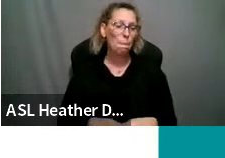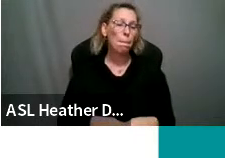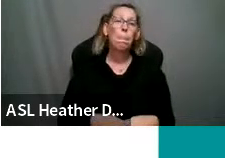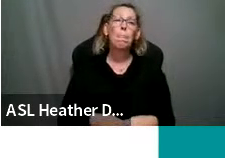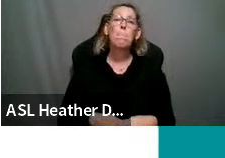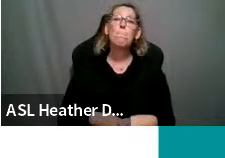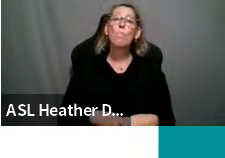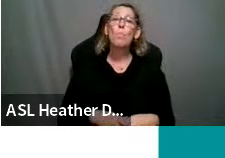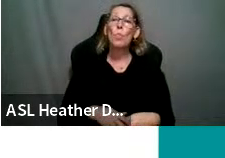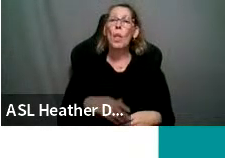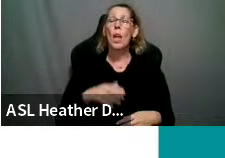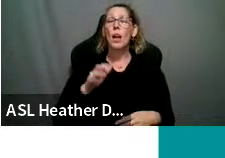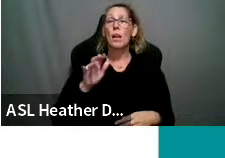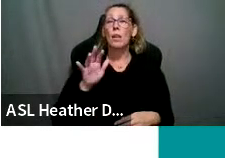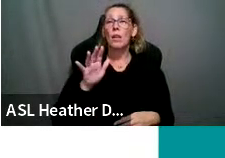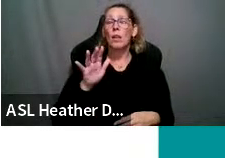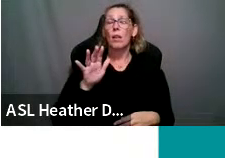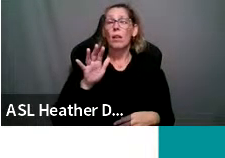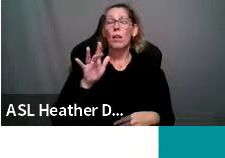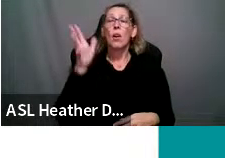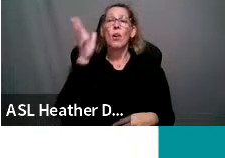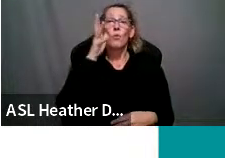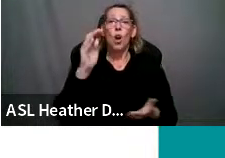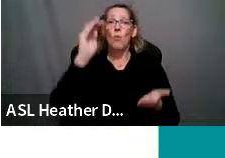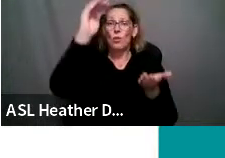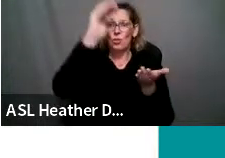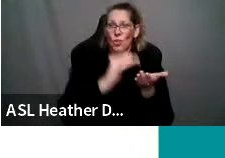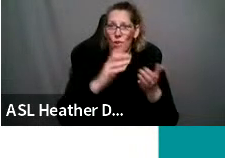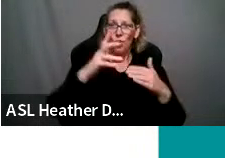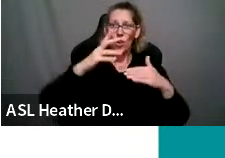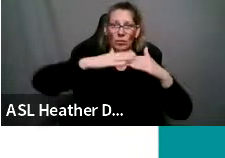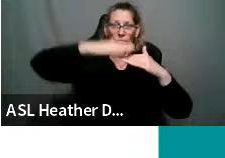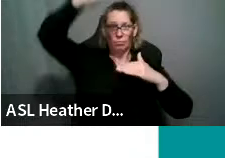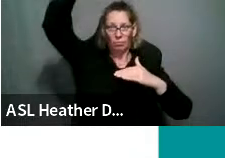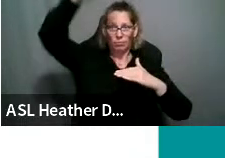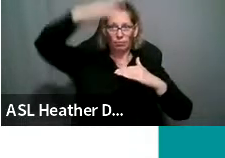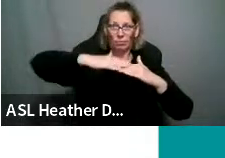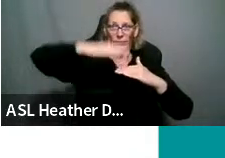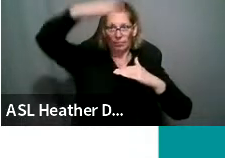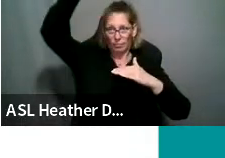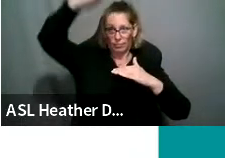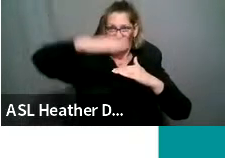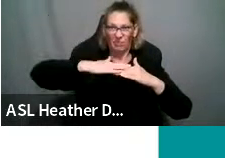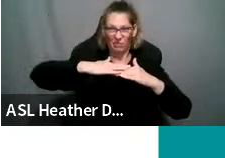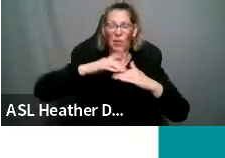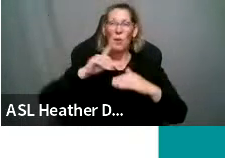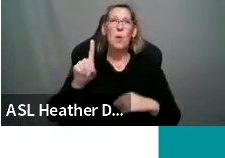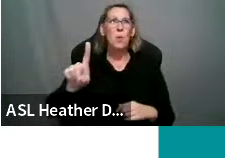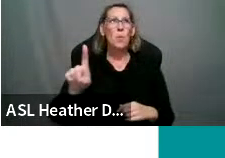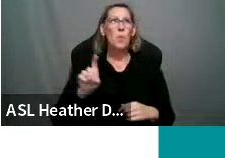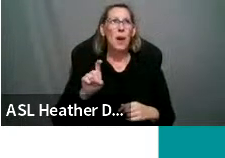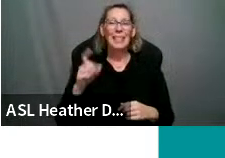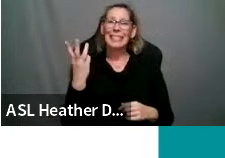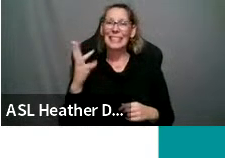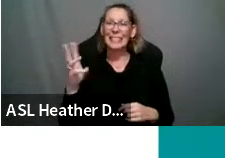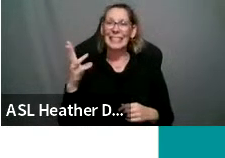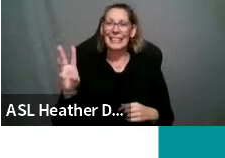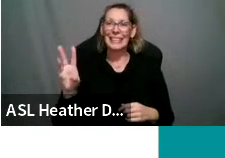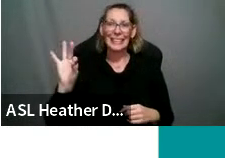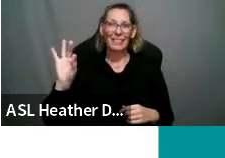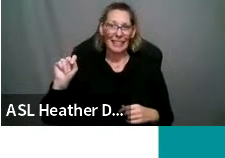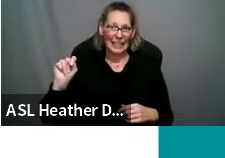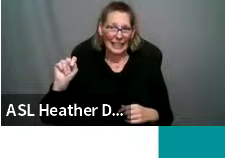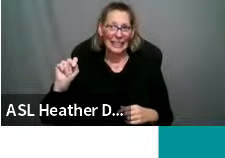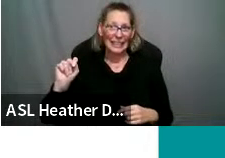span bridges would reduce the vertical navigation clearance to a maximum of 116 feet, whereas